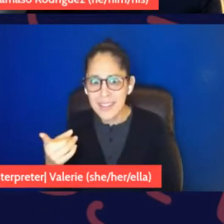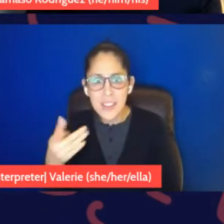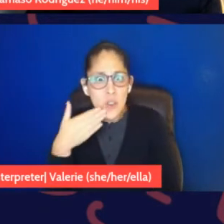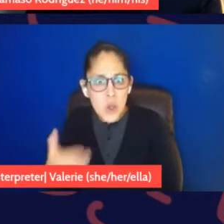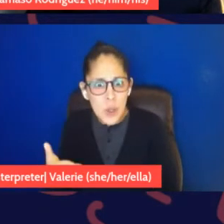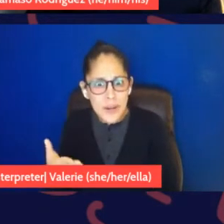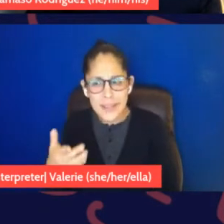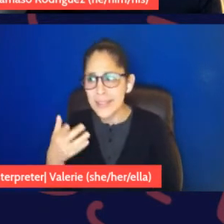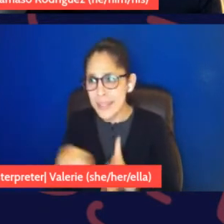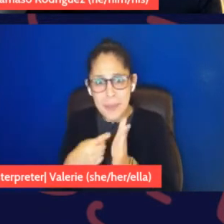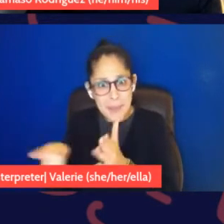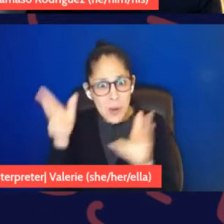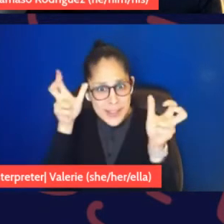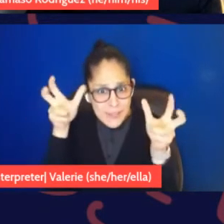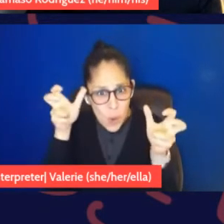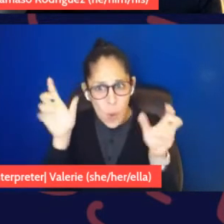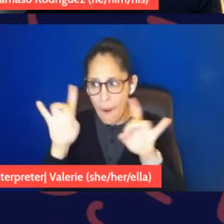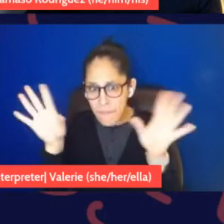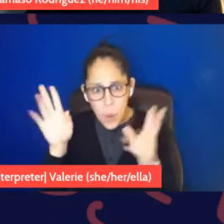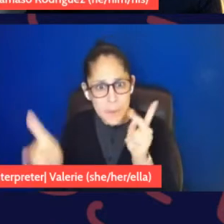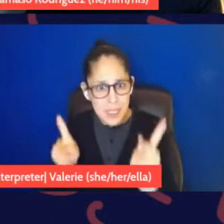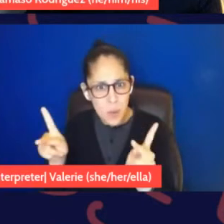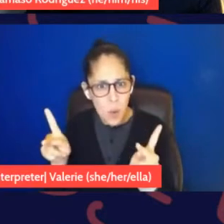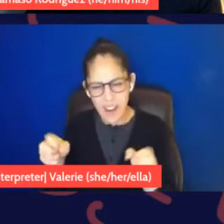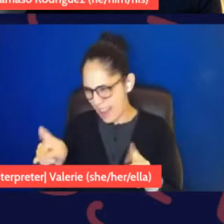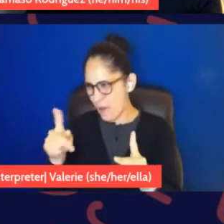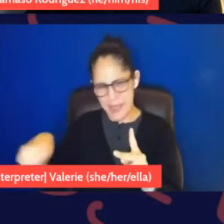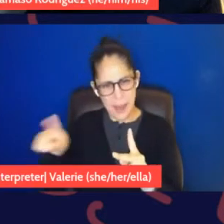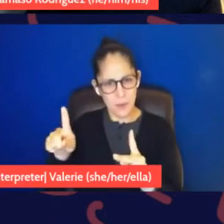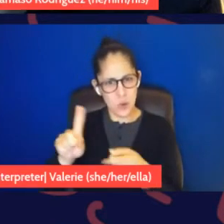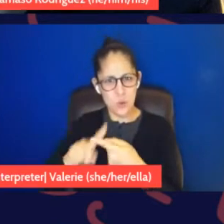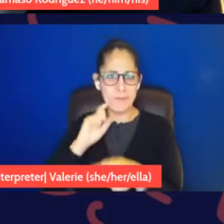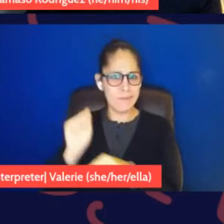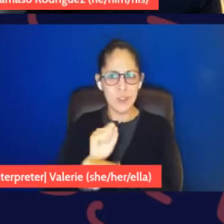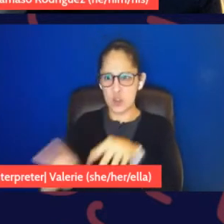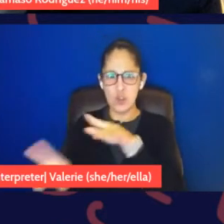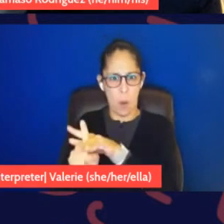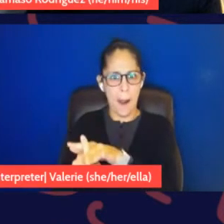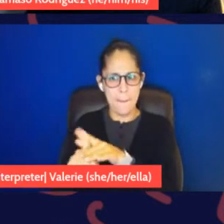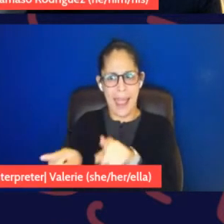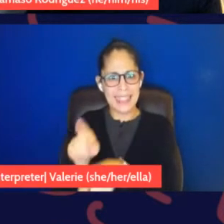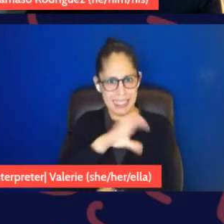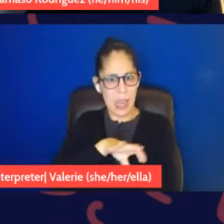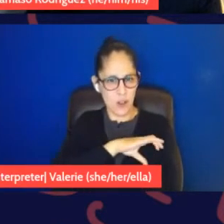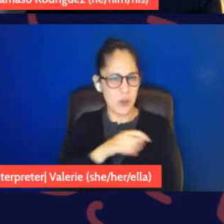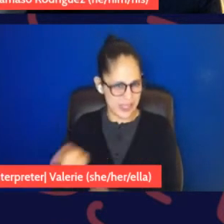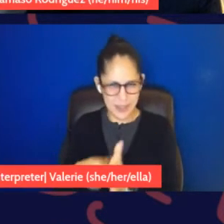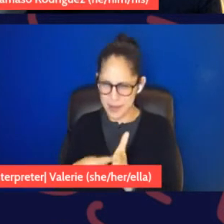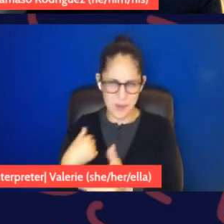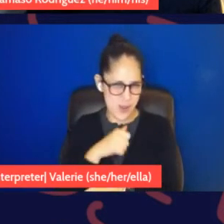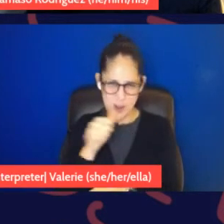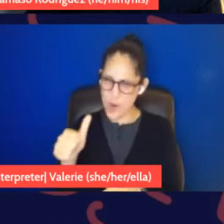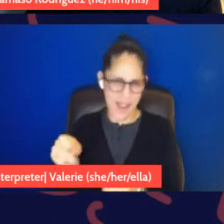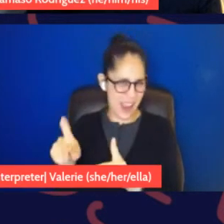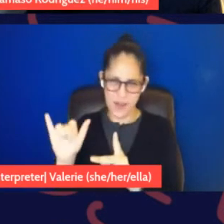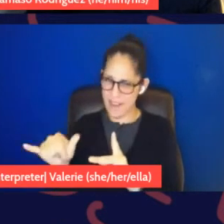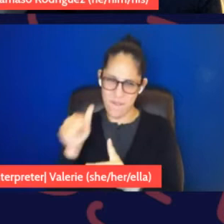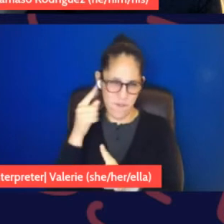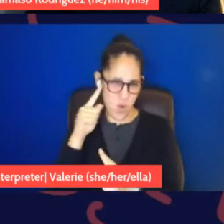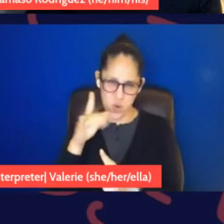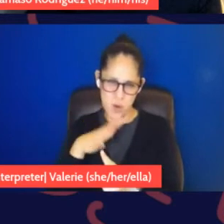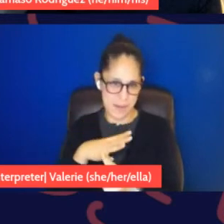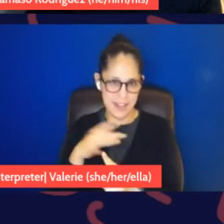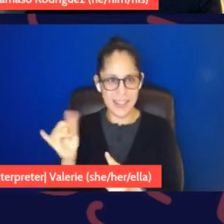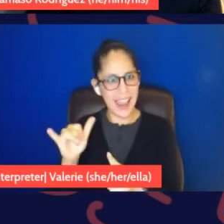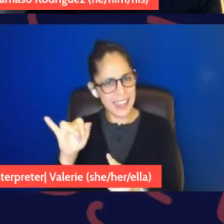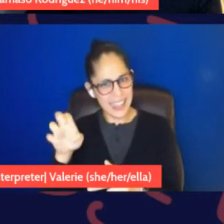awful sometimes, and let them exist in that way too, which is something that I don't, you know, sometimes we don't see as often either. Like you say, Jesus, let us be